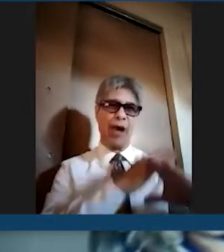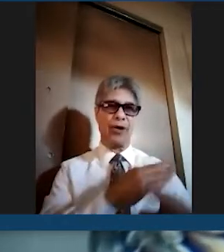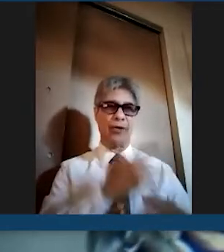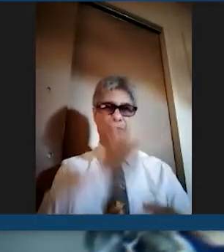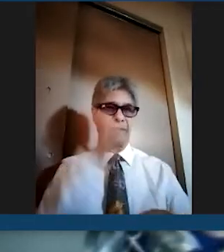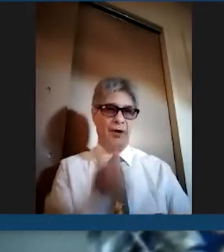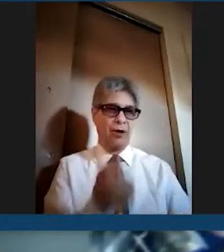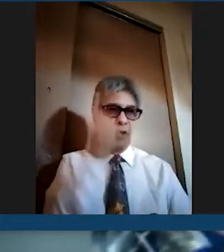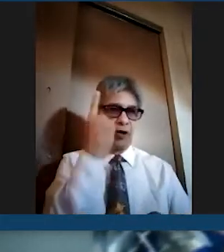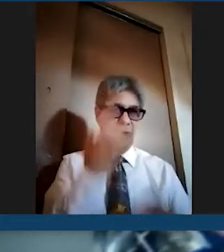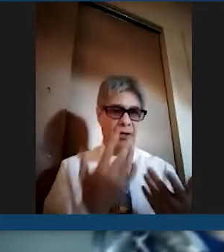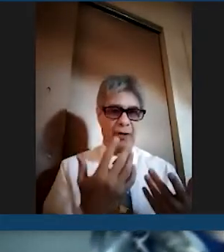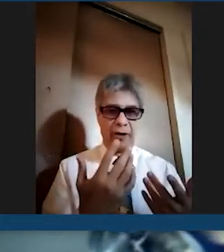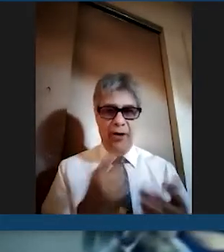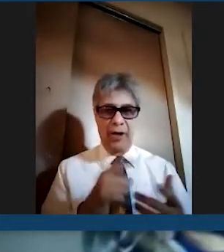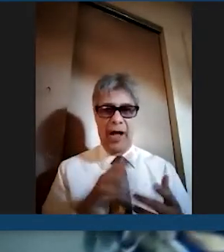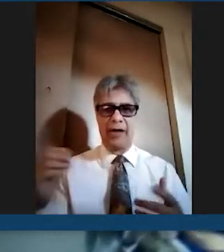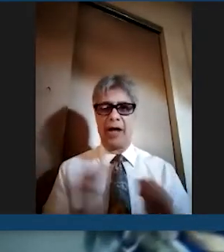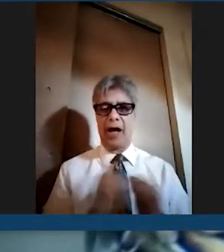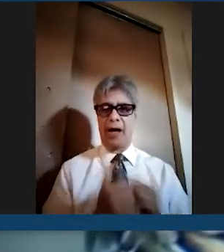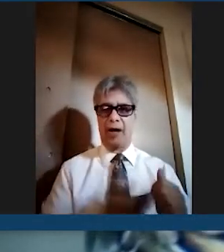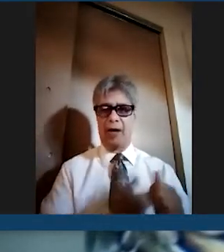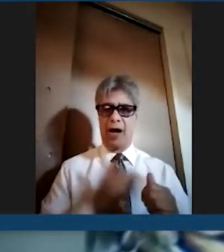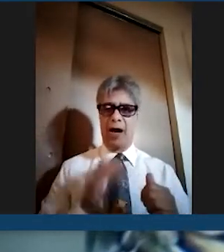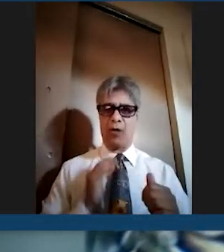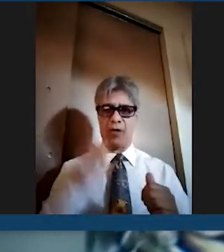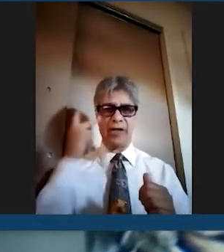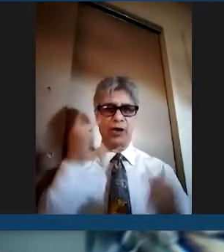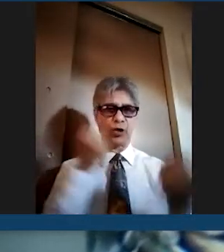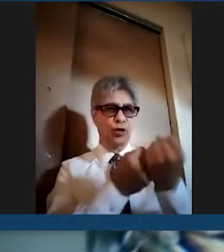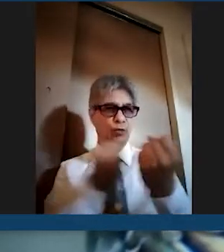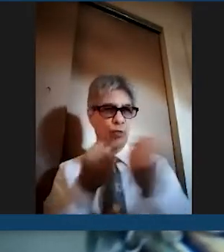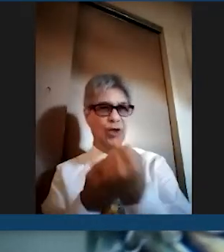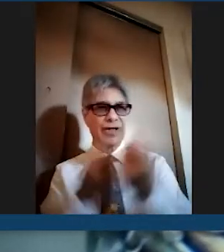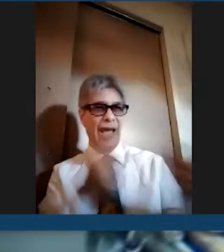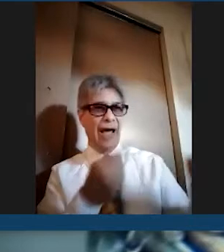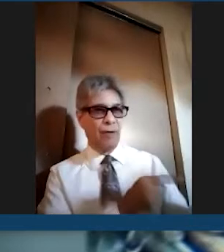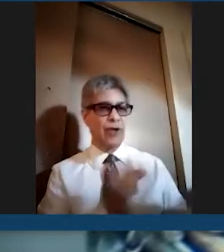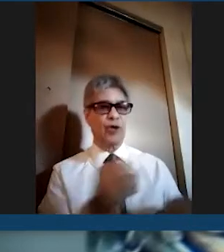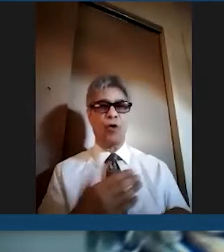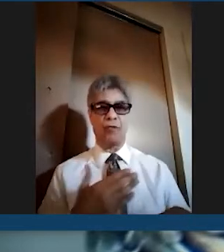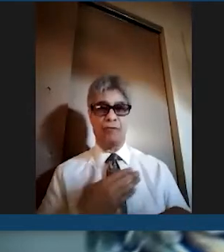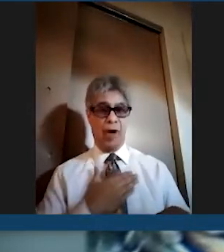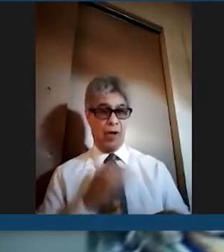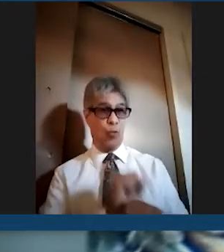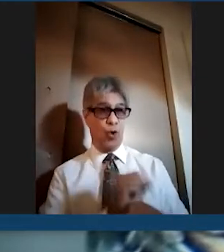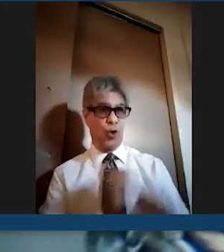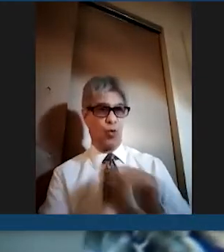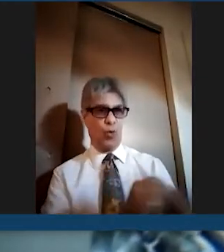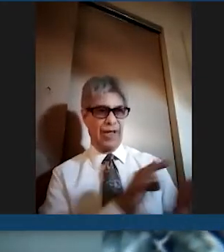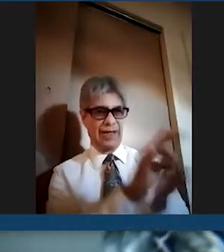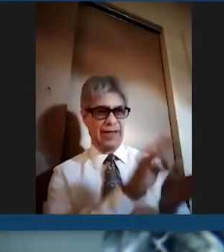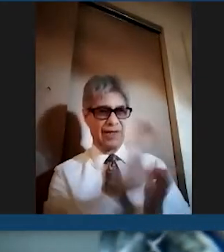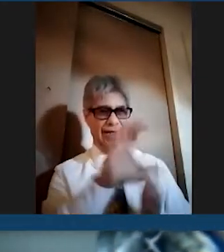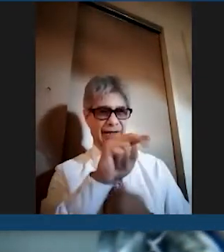how our political system works. So through my work of census and election outreach